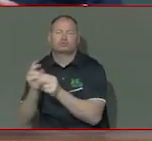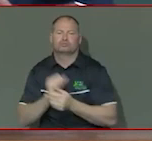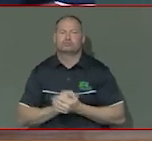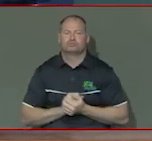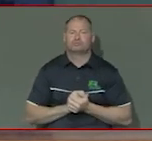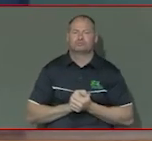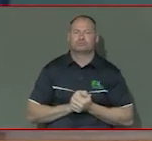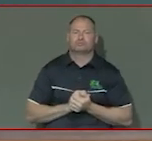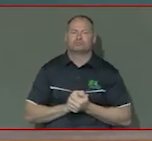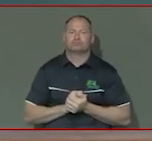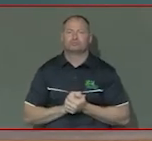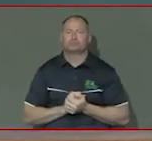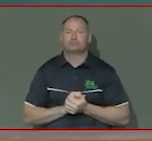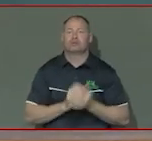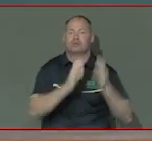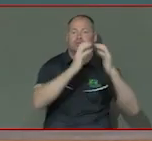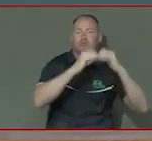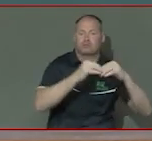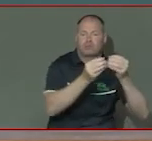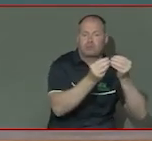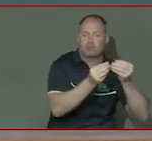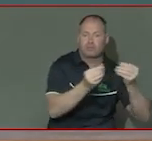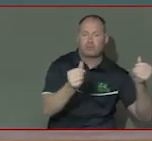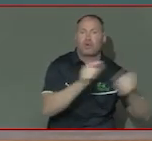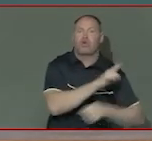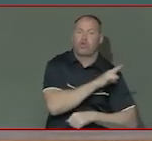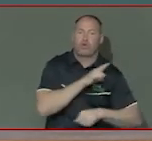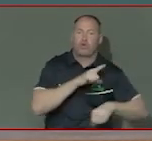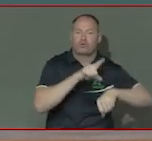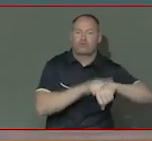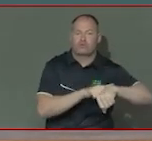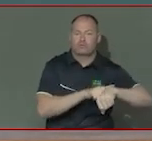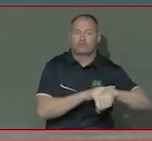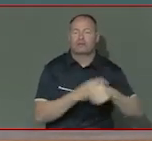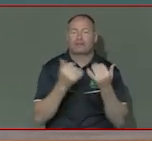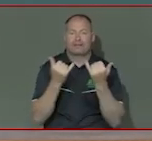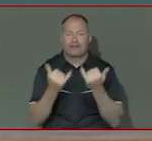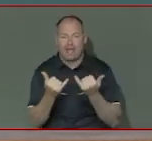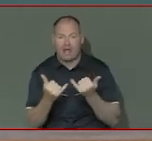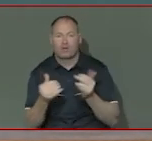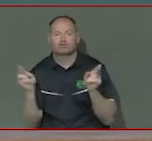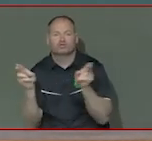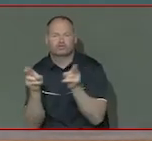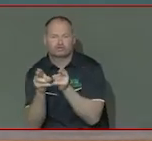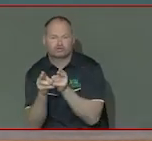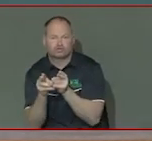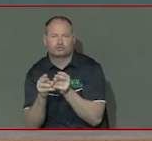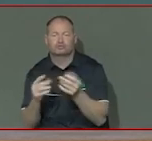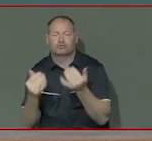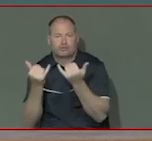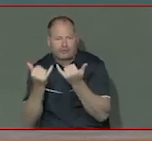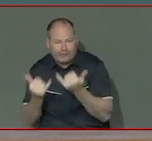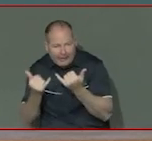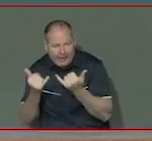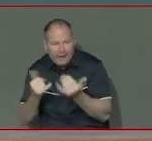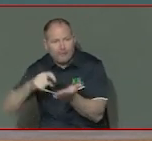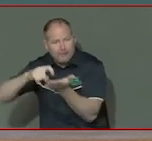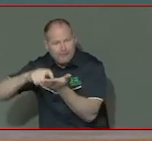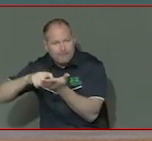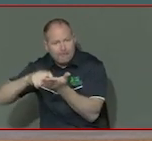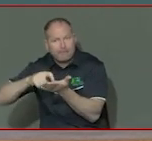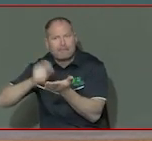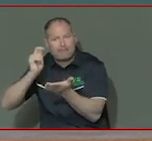short-term assets, in other words, it has to do with your current assets and your current liabilities. So most of